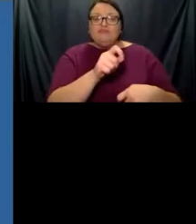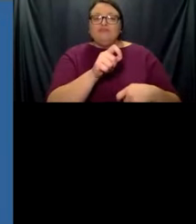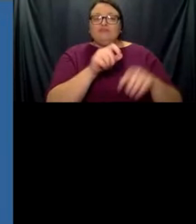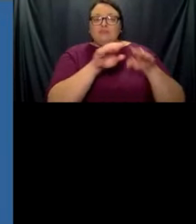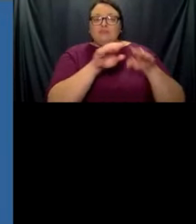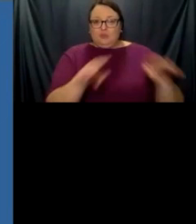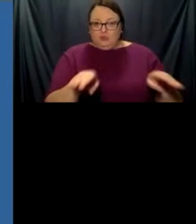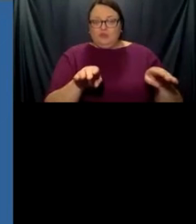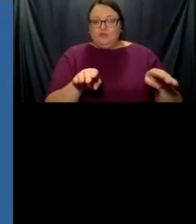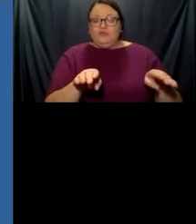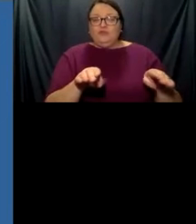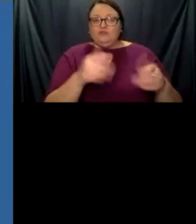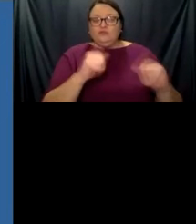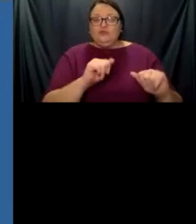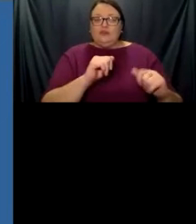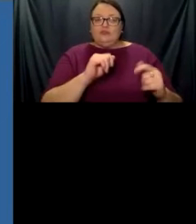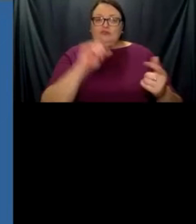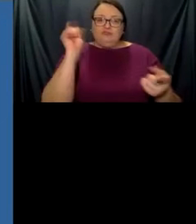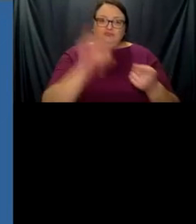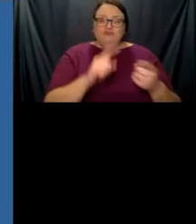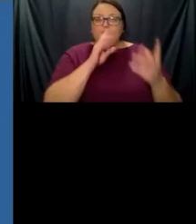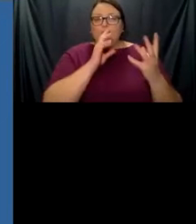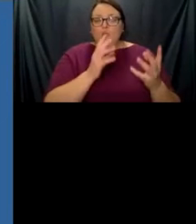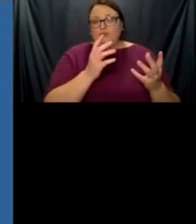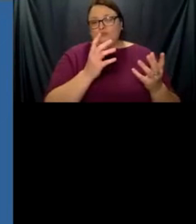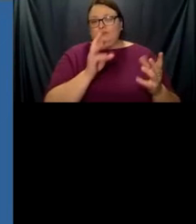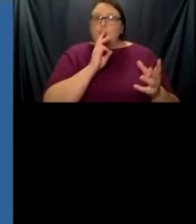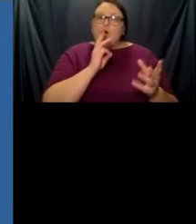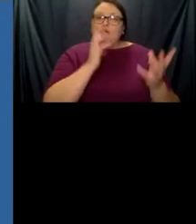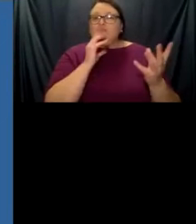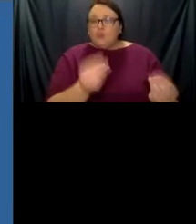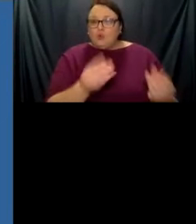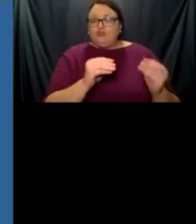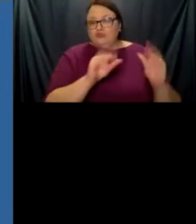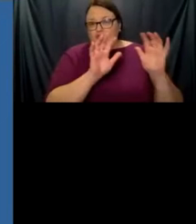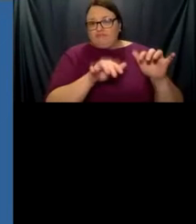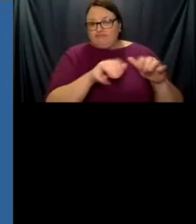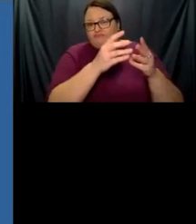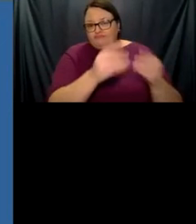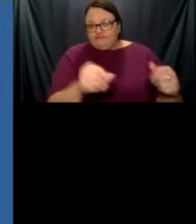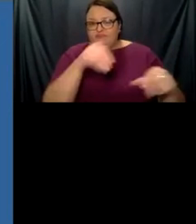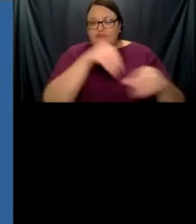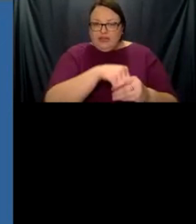in order to mitigate water and moisture coming in that was affecting the bricks and the